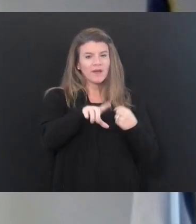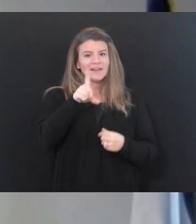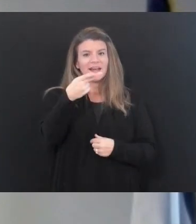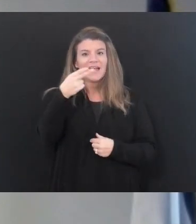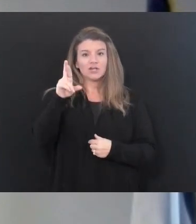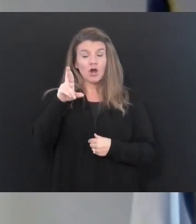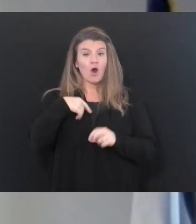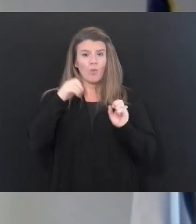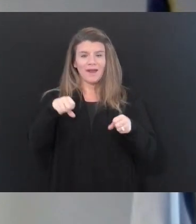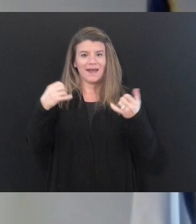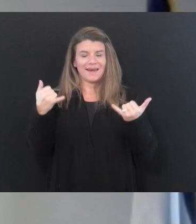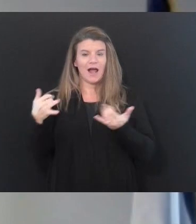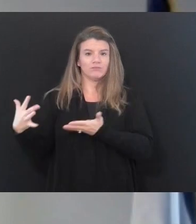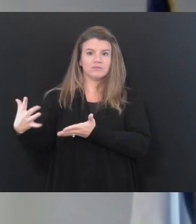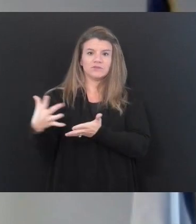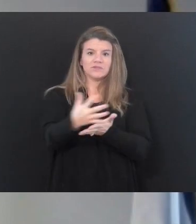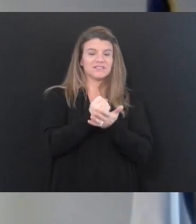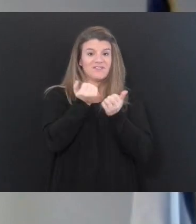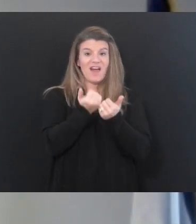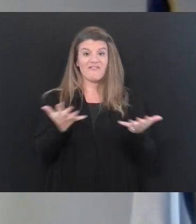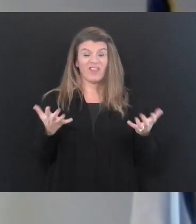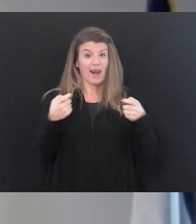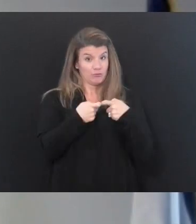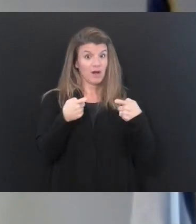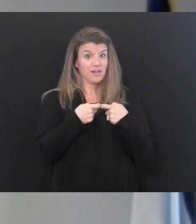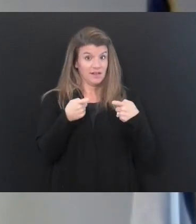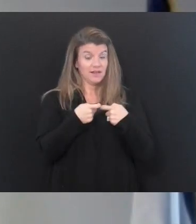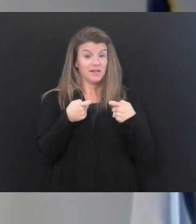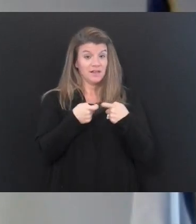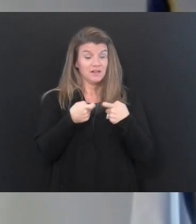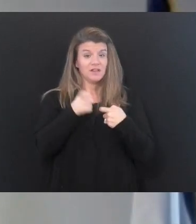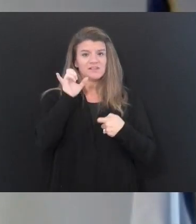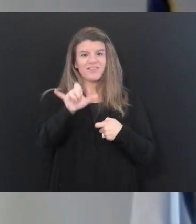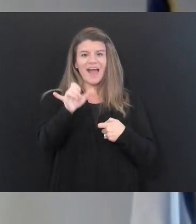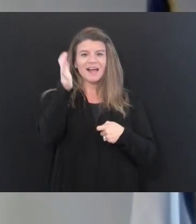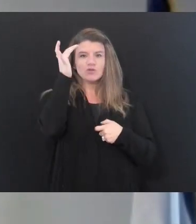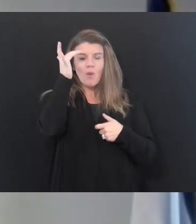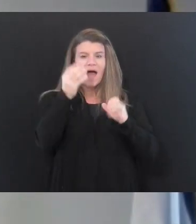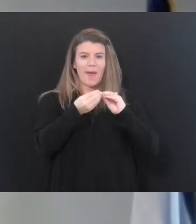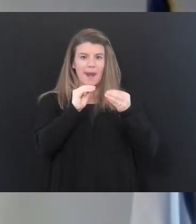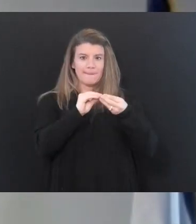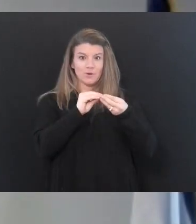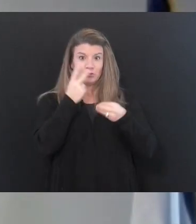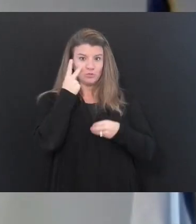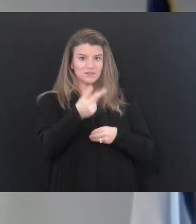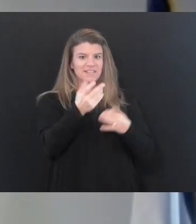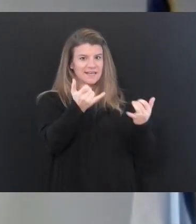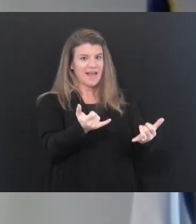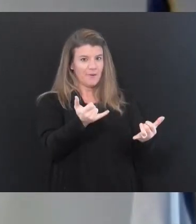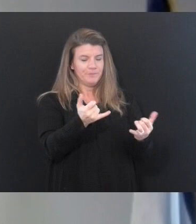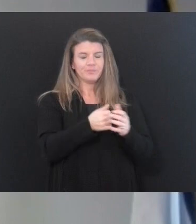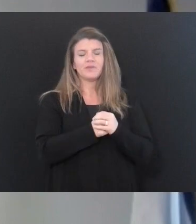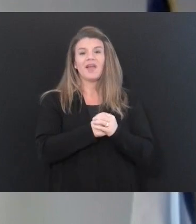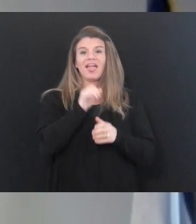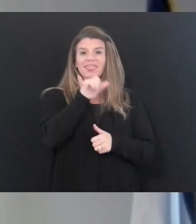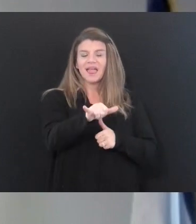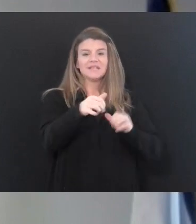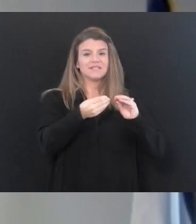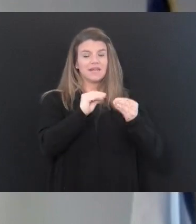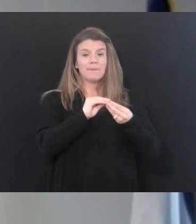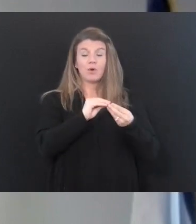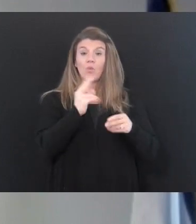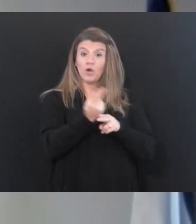receive all of those results electronically. So that's the reason for that number. So that is the number that we use